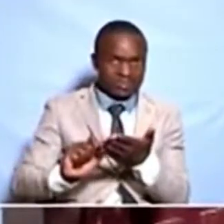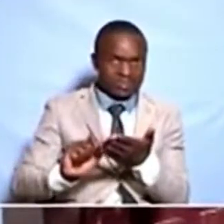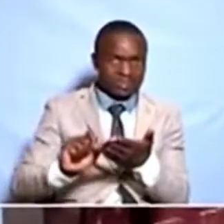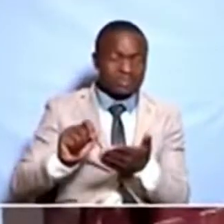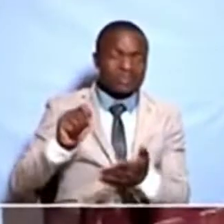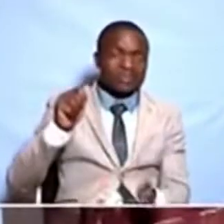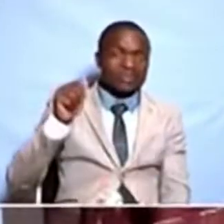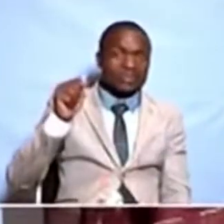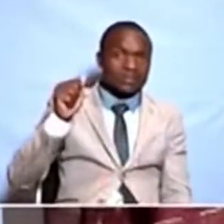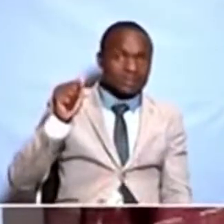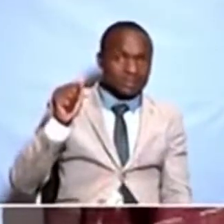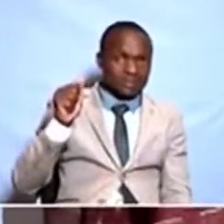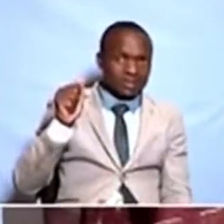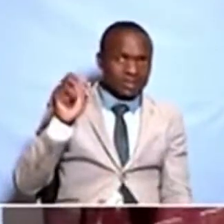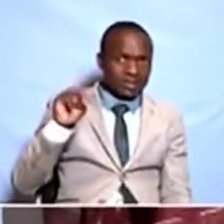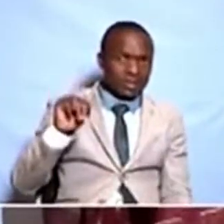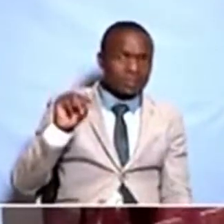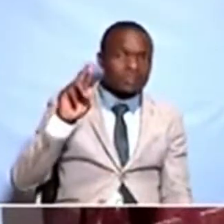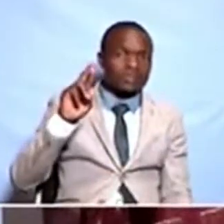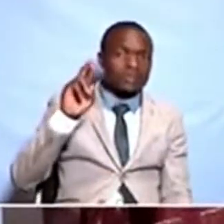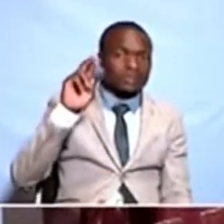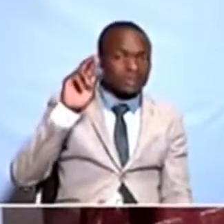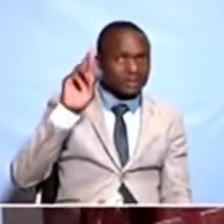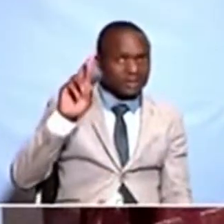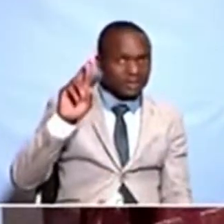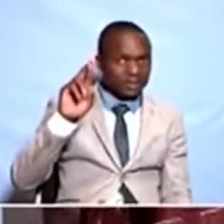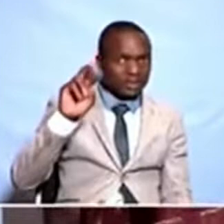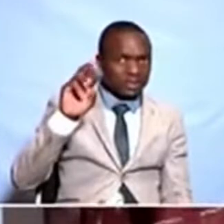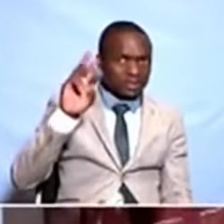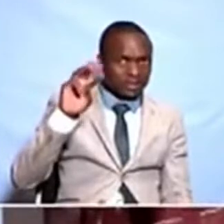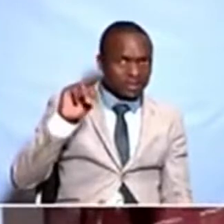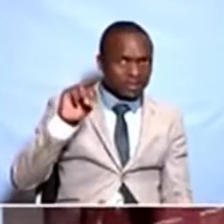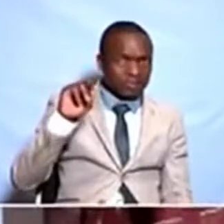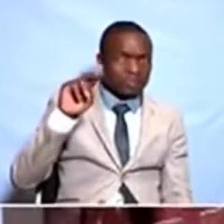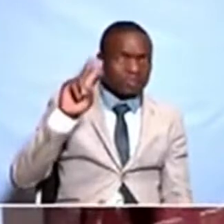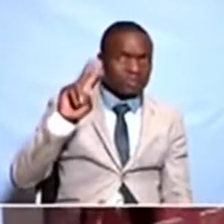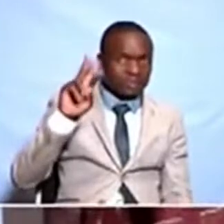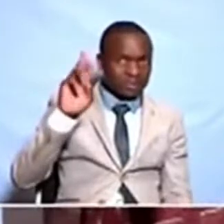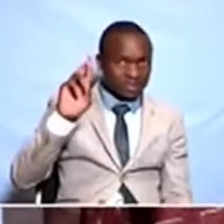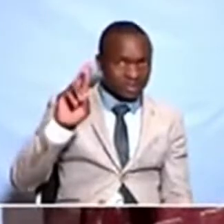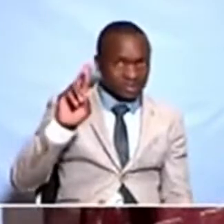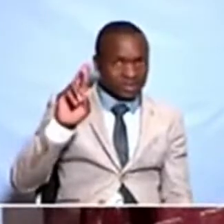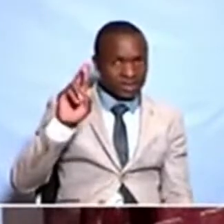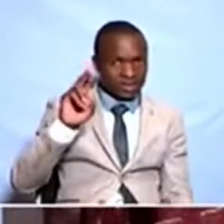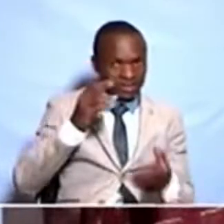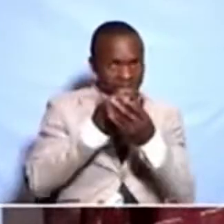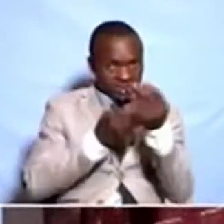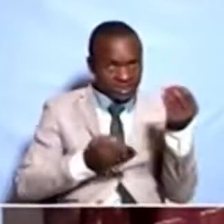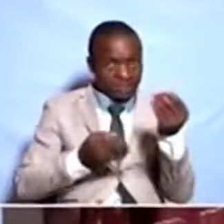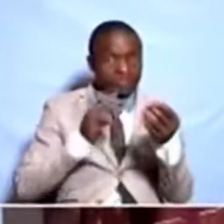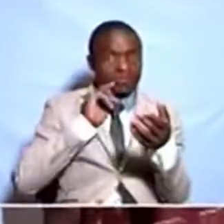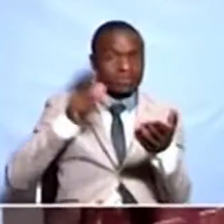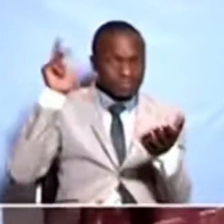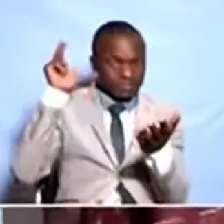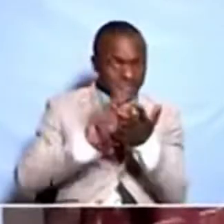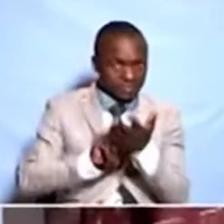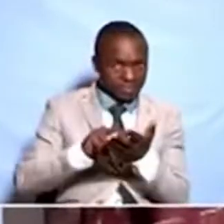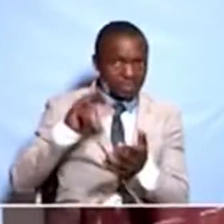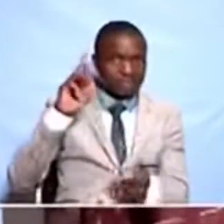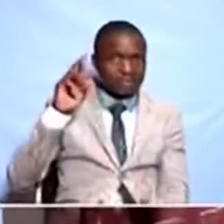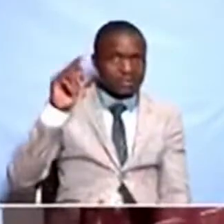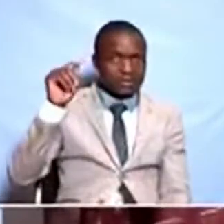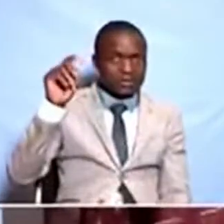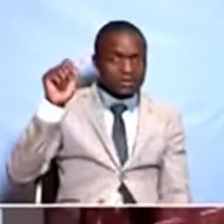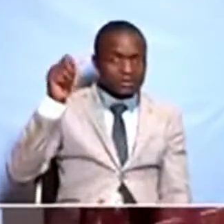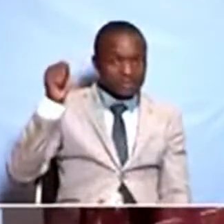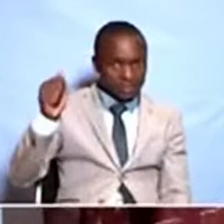MVR1 form. That form is provided by RATSA, which should be signed by the new owner and